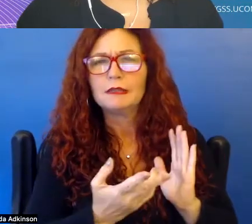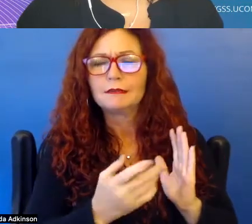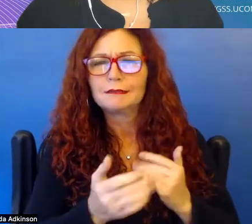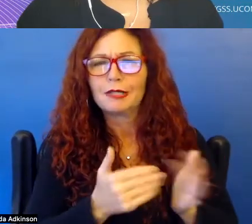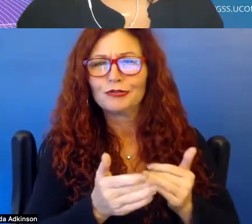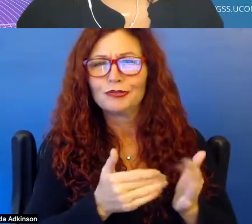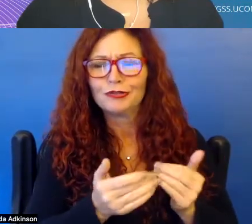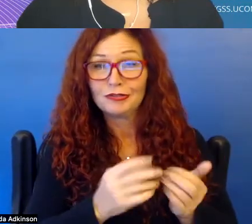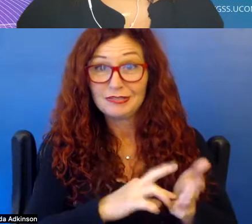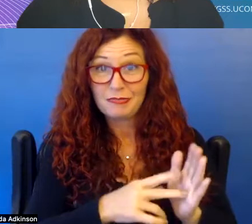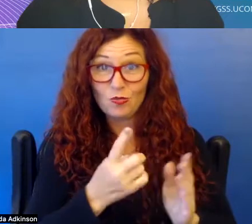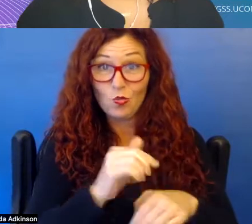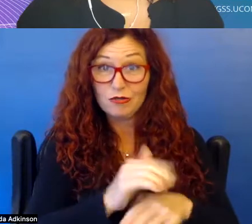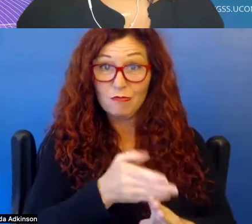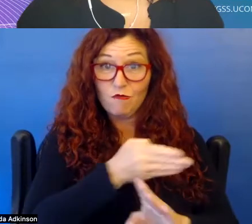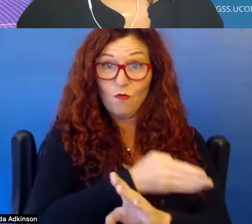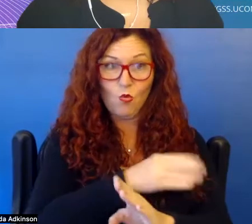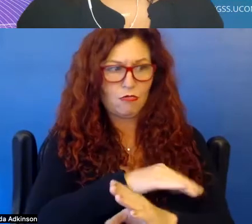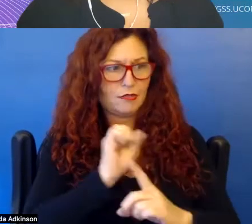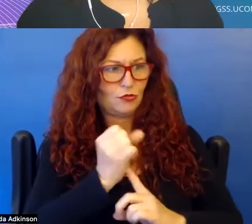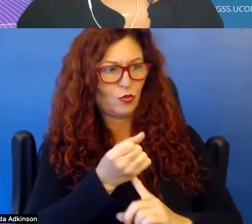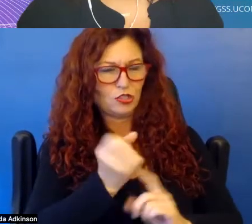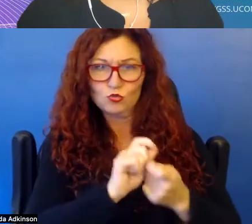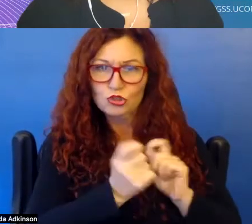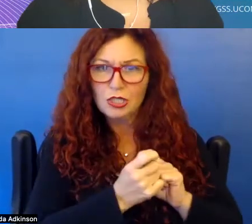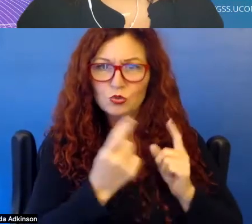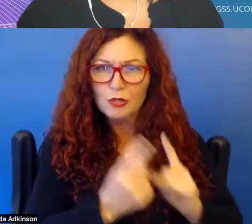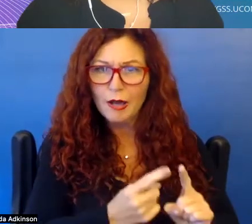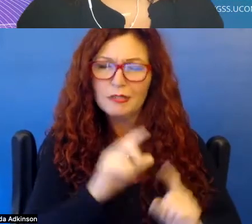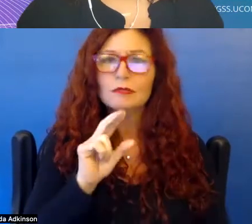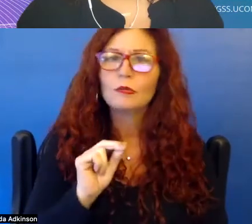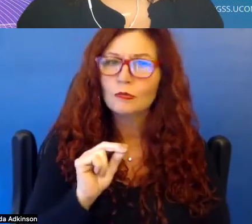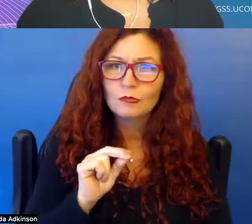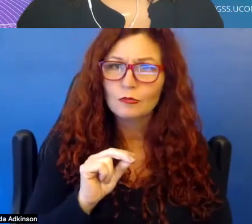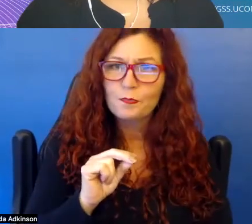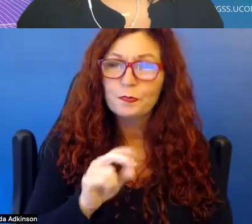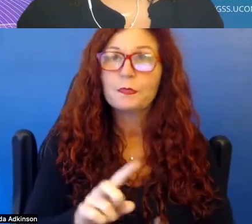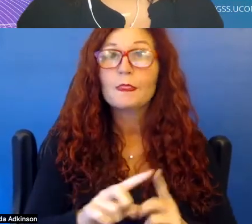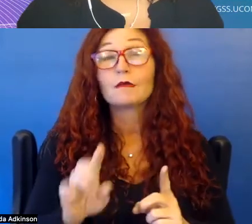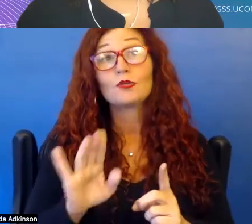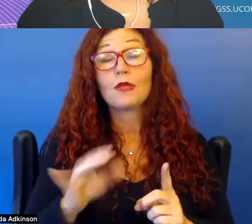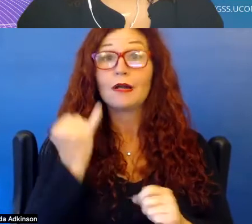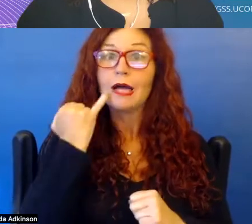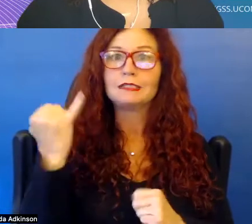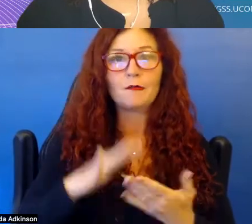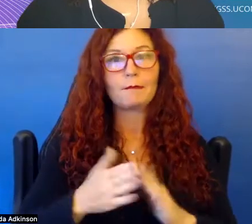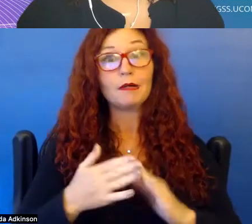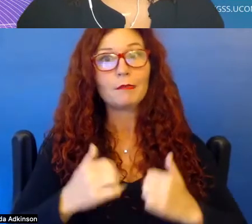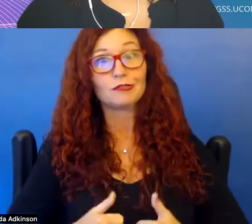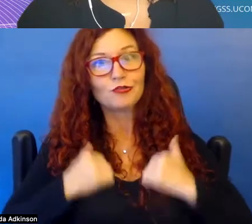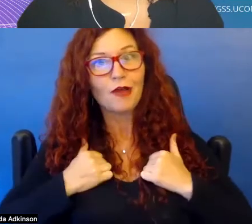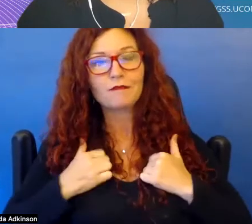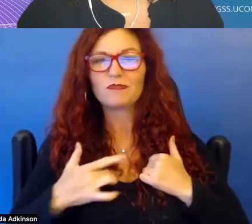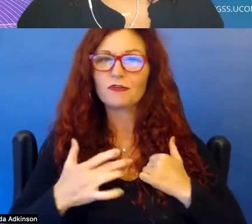my public survivorship has been my shield, my protection. That's where I found solace, where I found refuge,